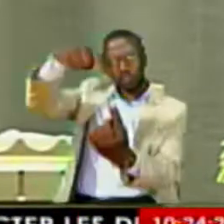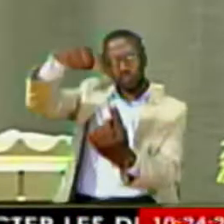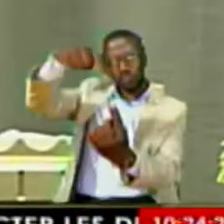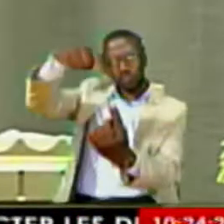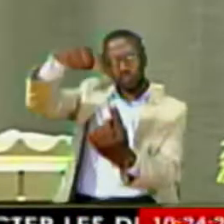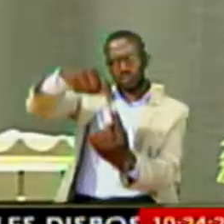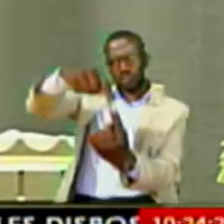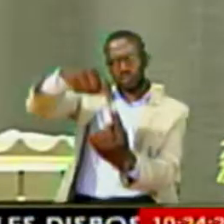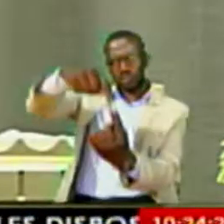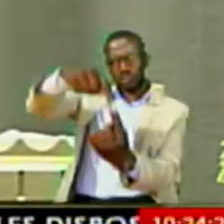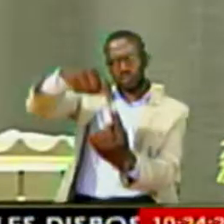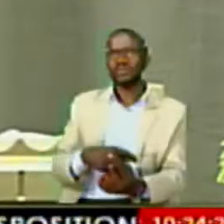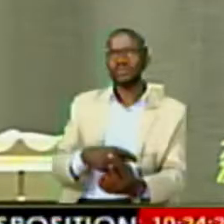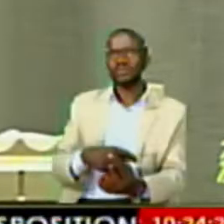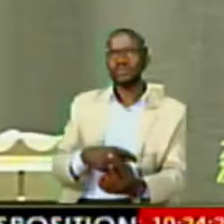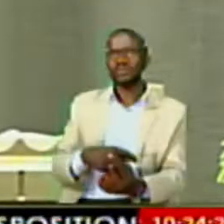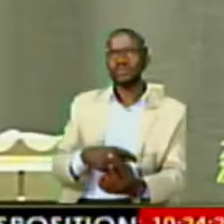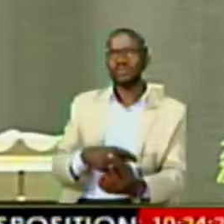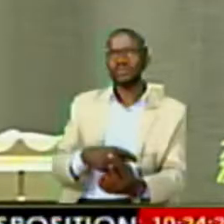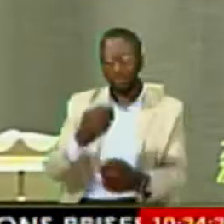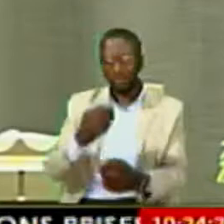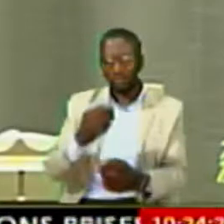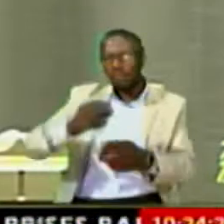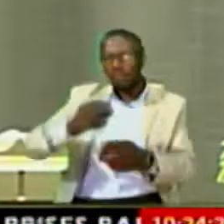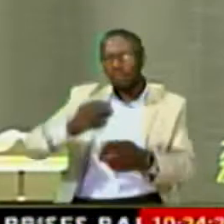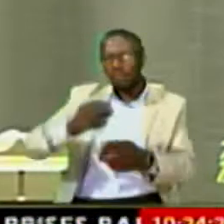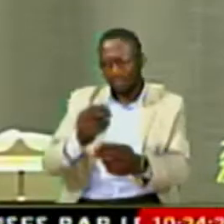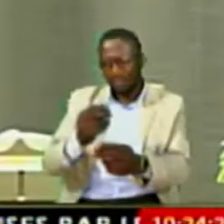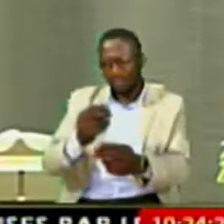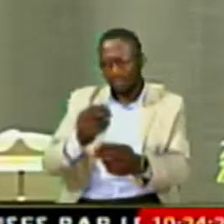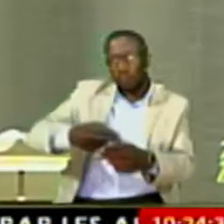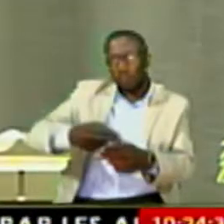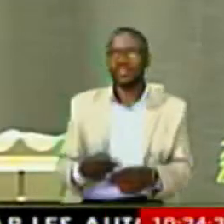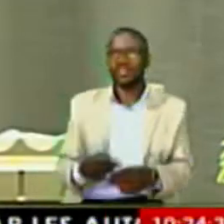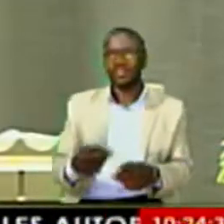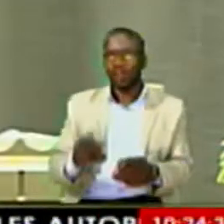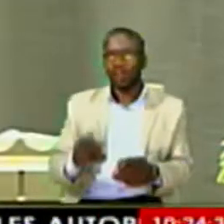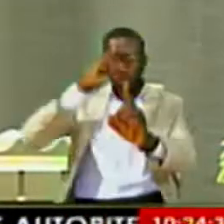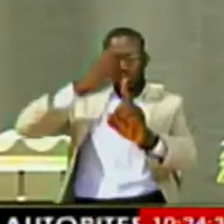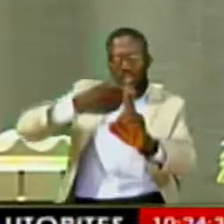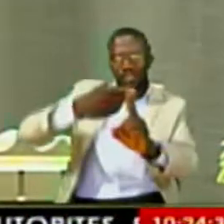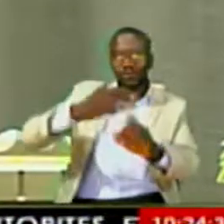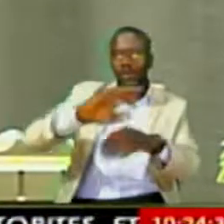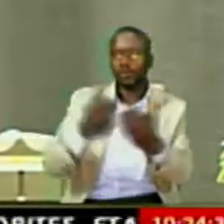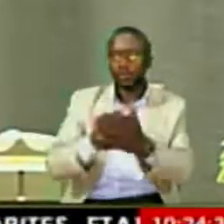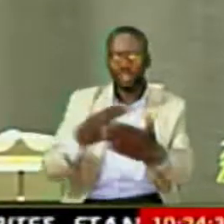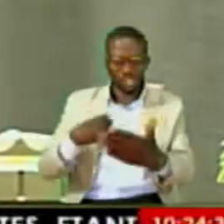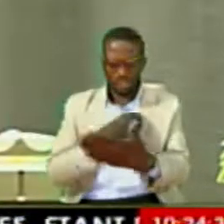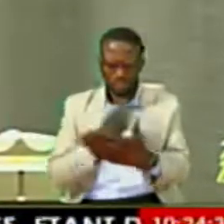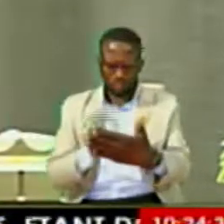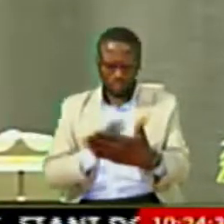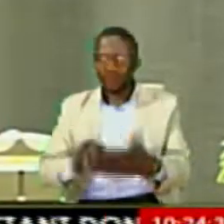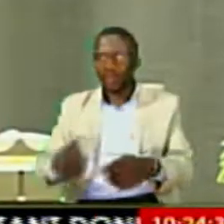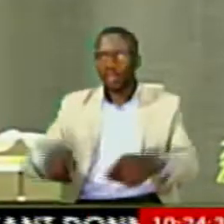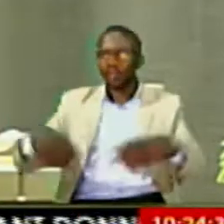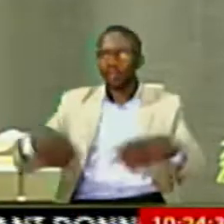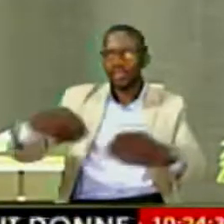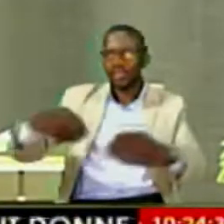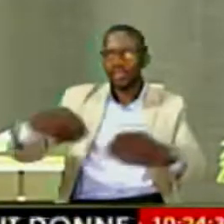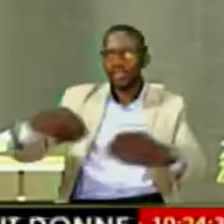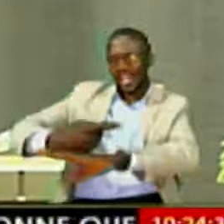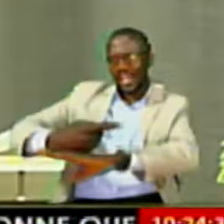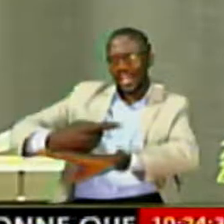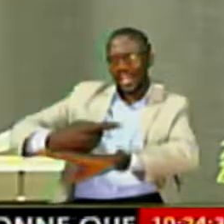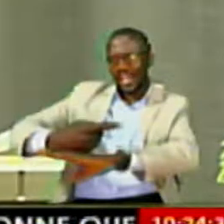now. De ce que nous venons de lire. Of what we have just read. Allons-y dans le livre des Galates. Let's go in the book of